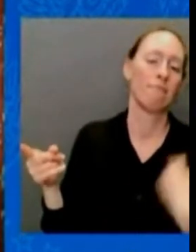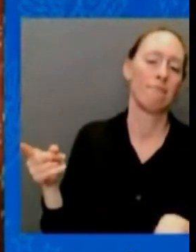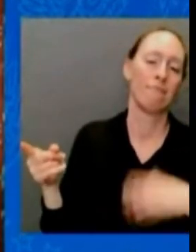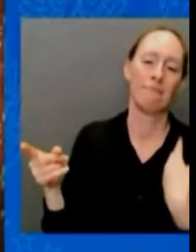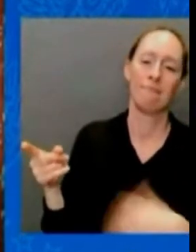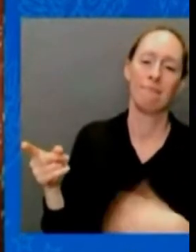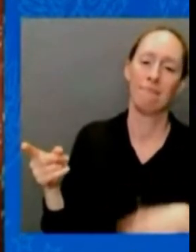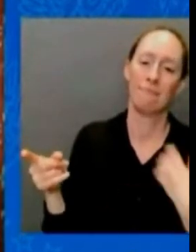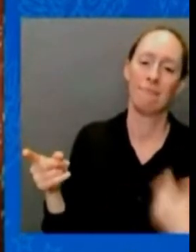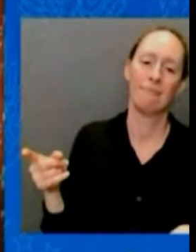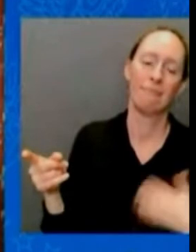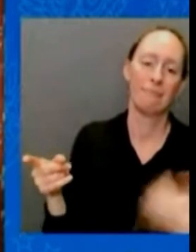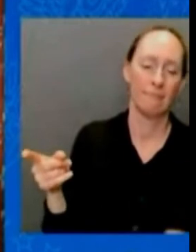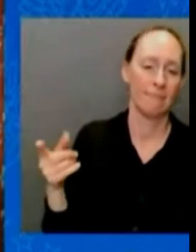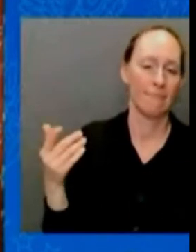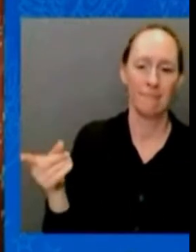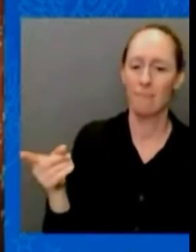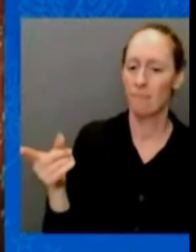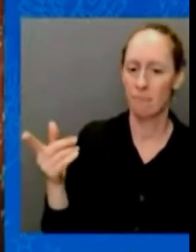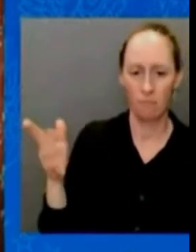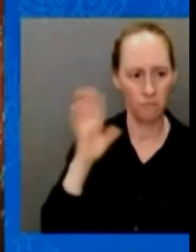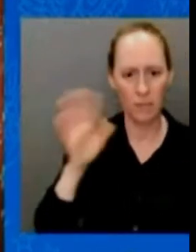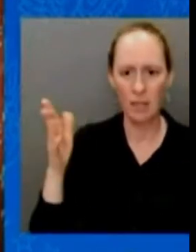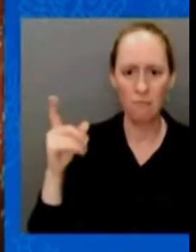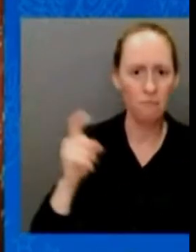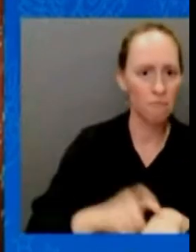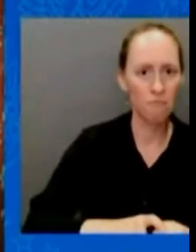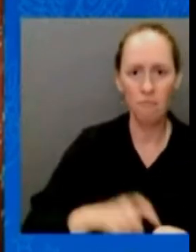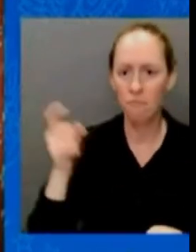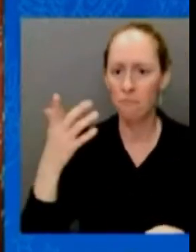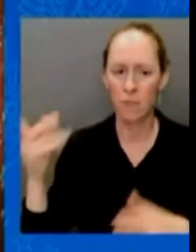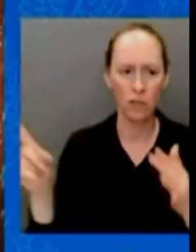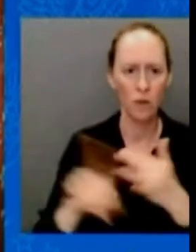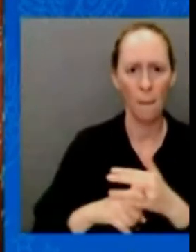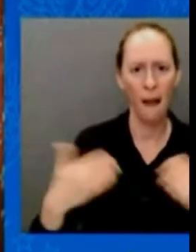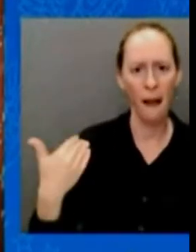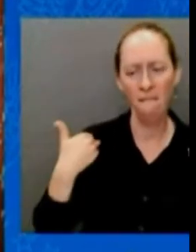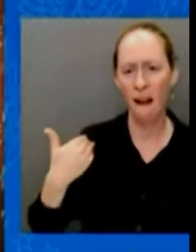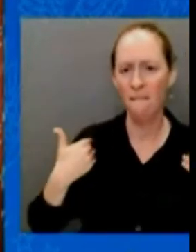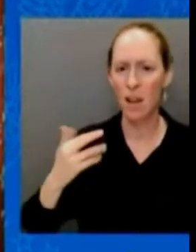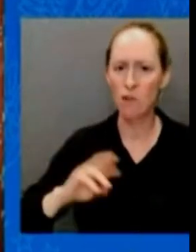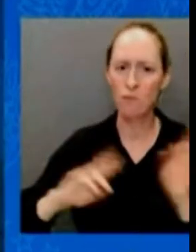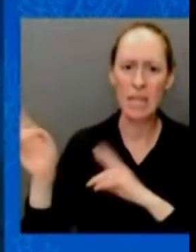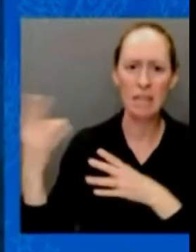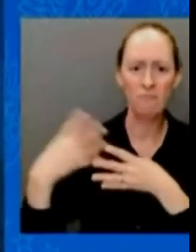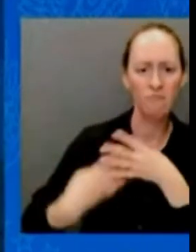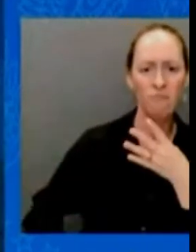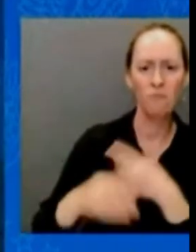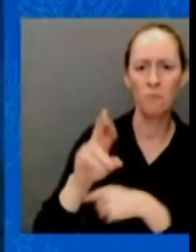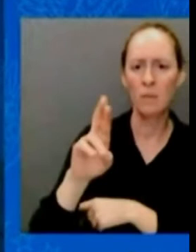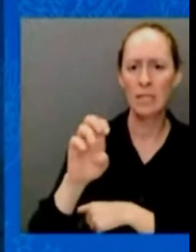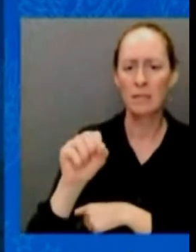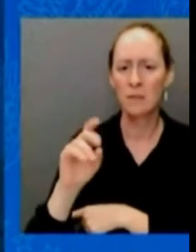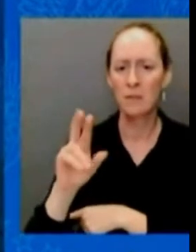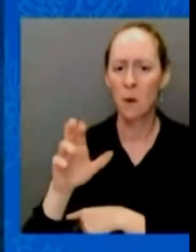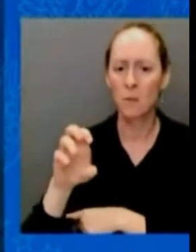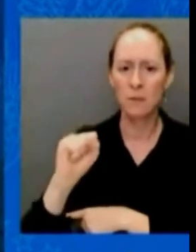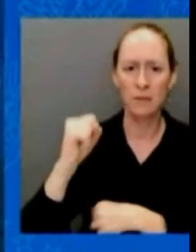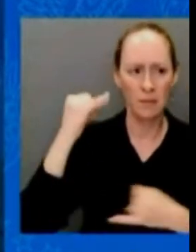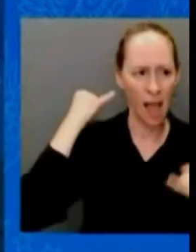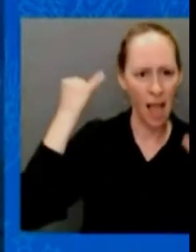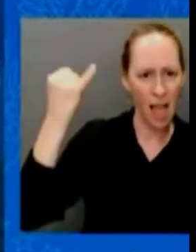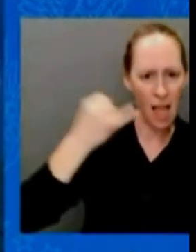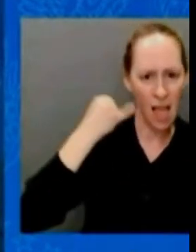table with resources, to come to the table with promises of the best workforce in the country, who can come to